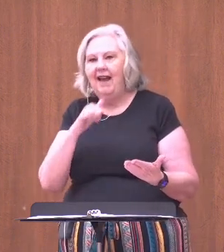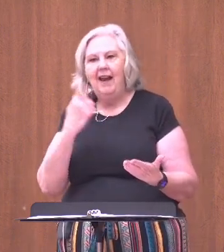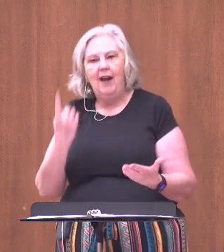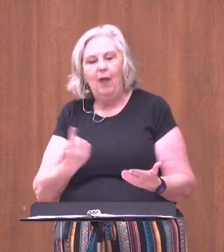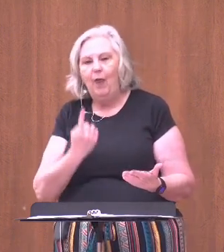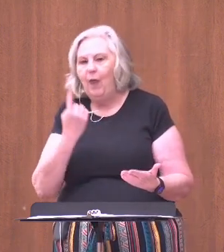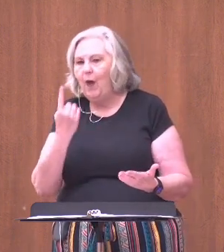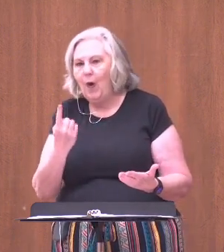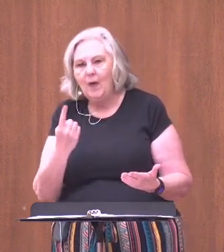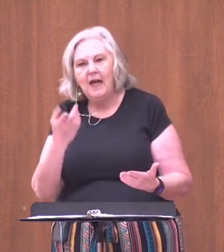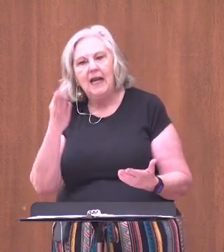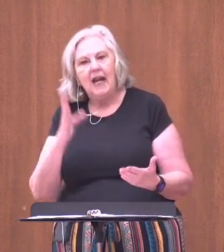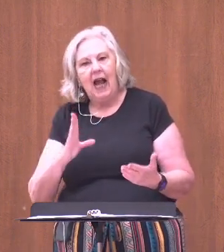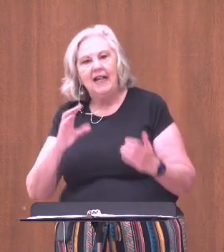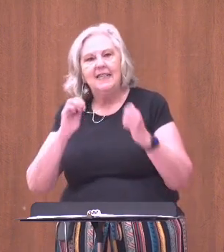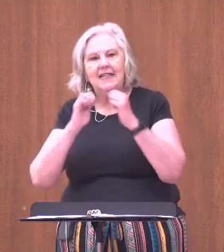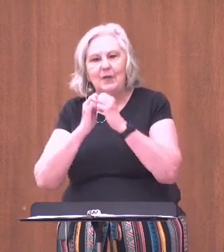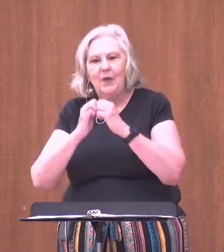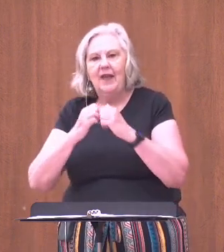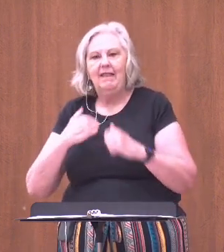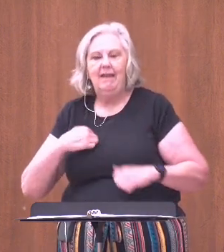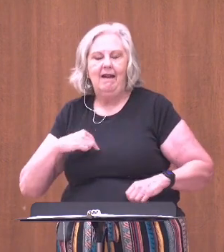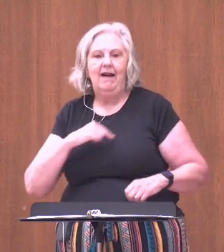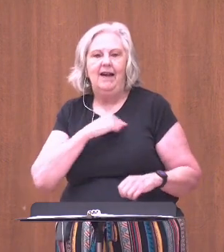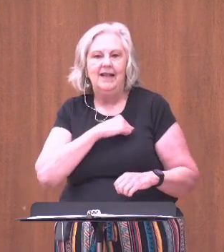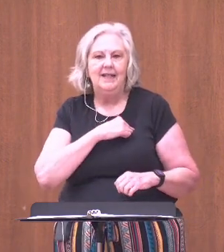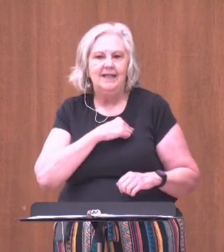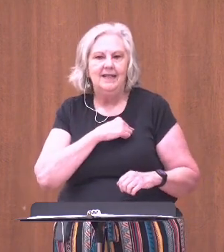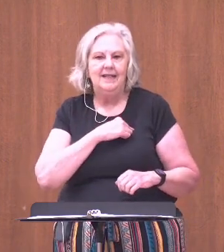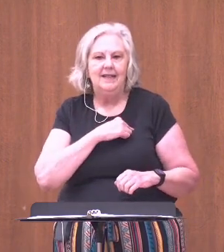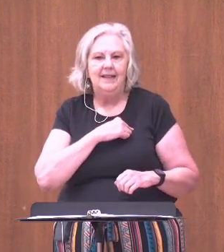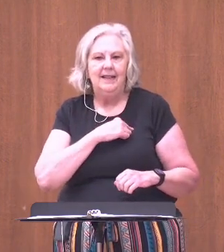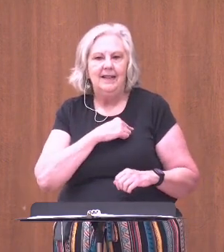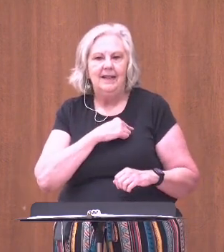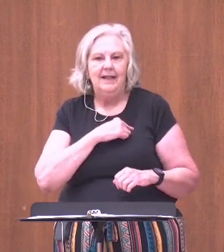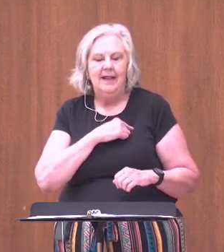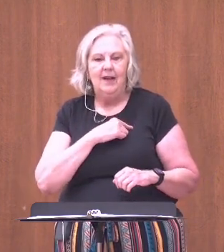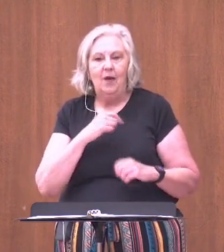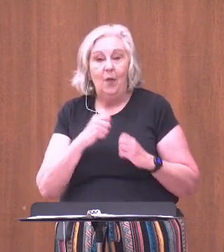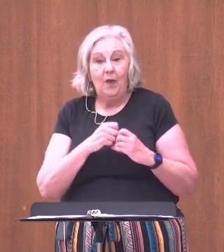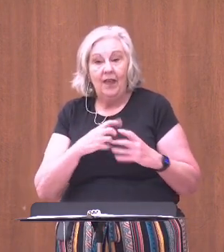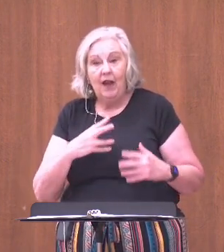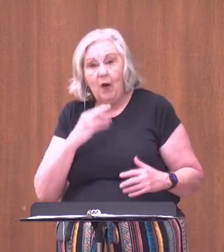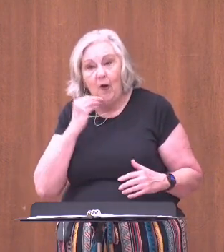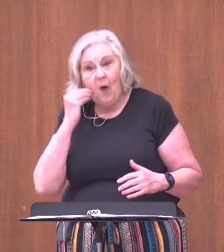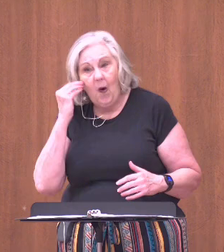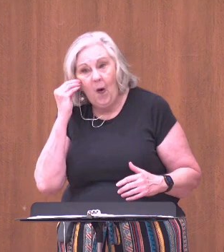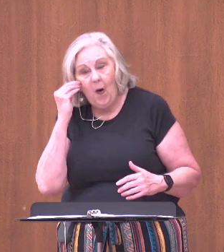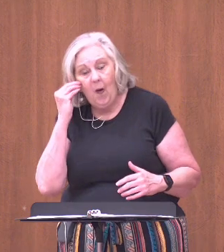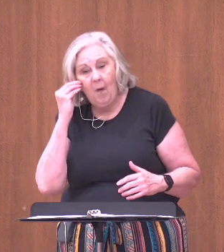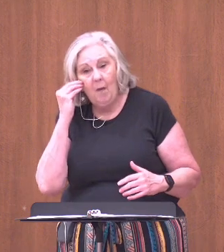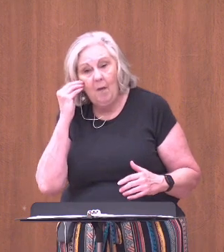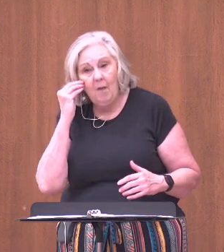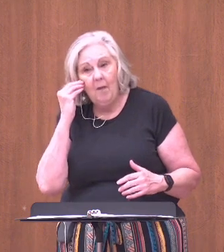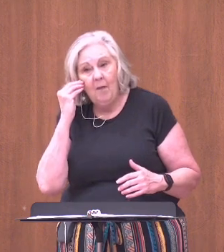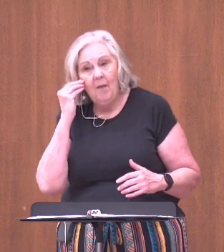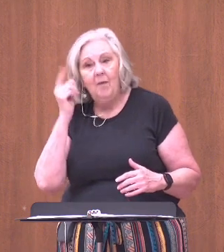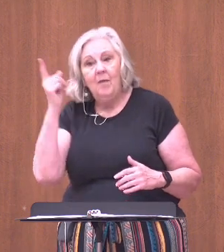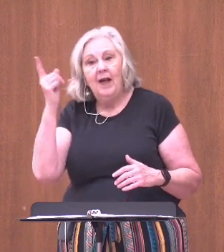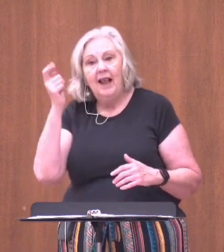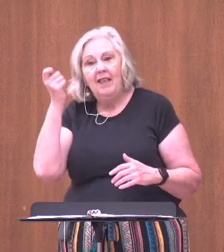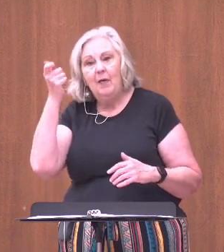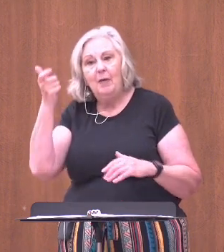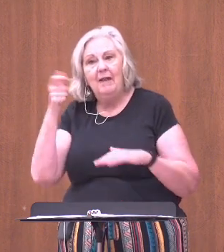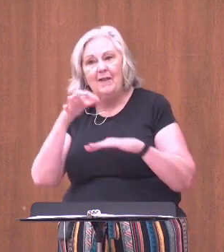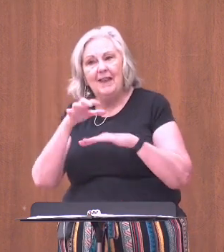alone. God is with us. We are no longer homeless. A bit of the eternal home